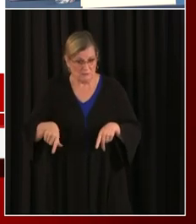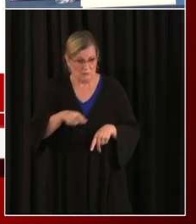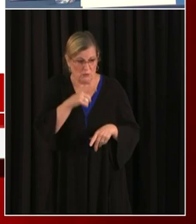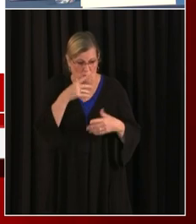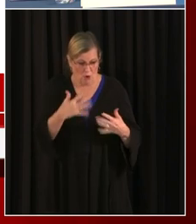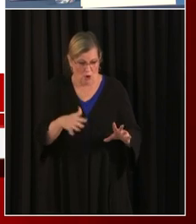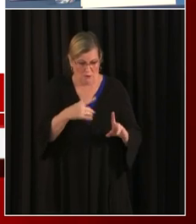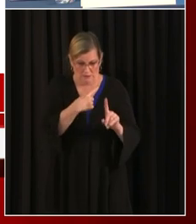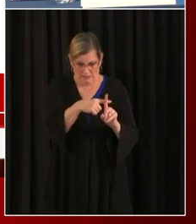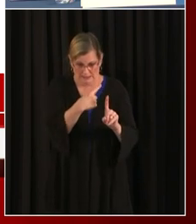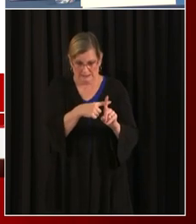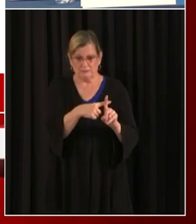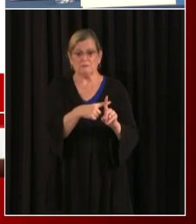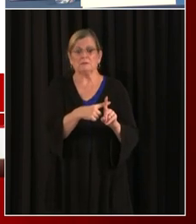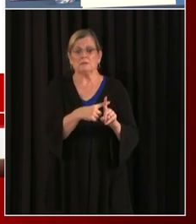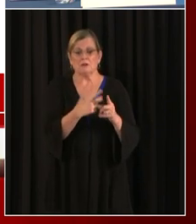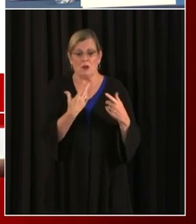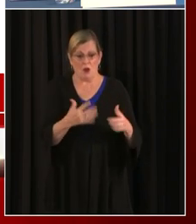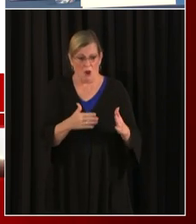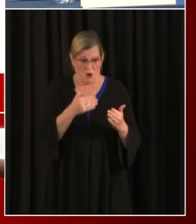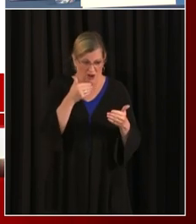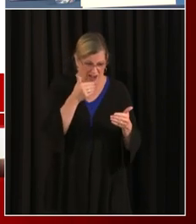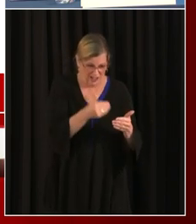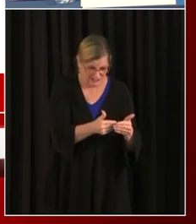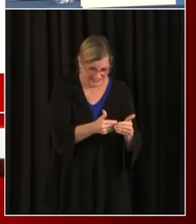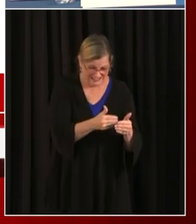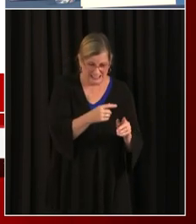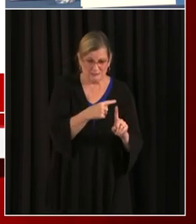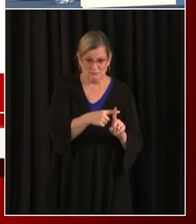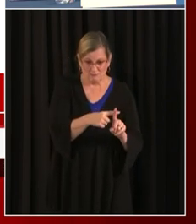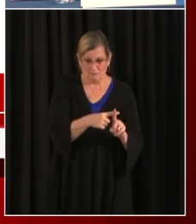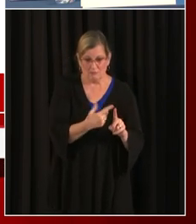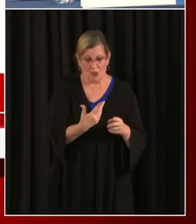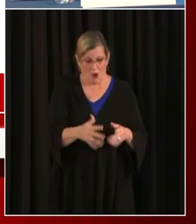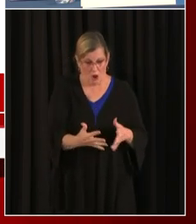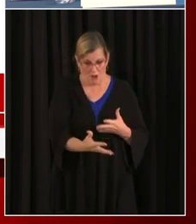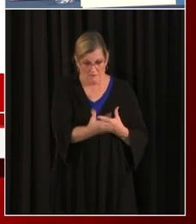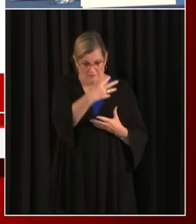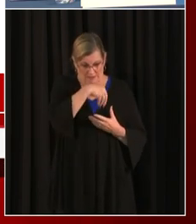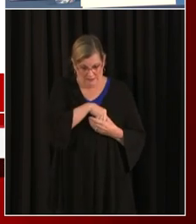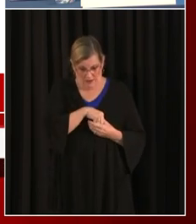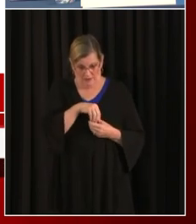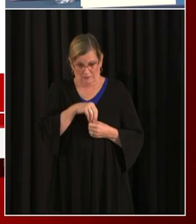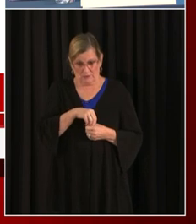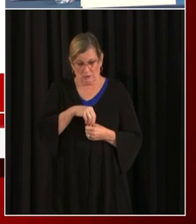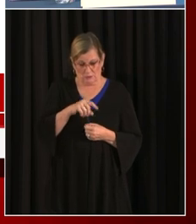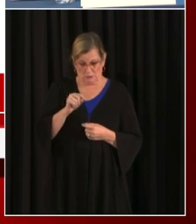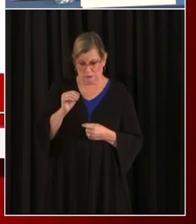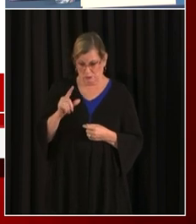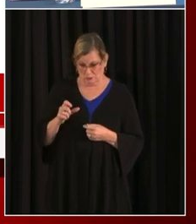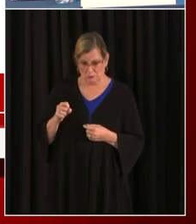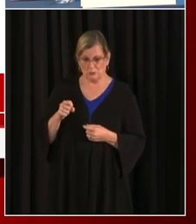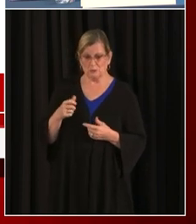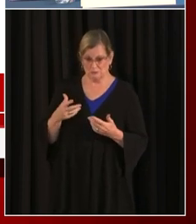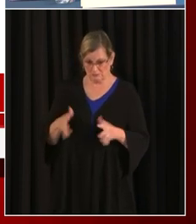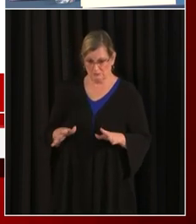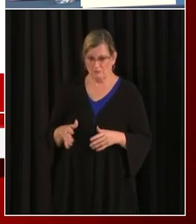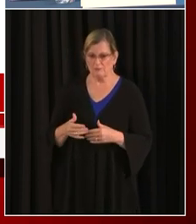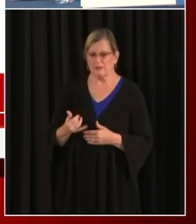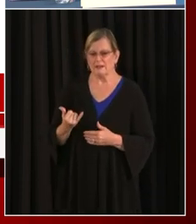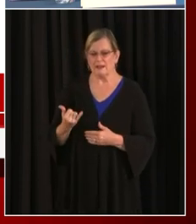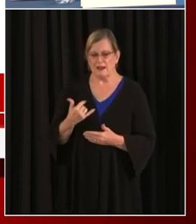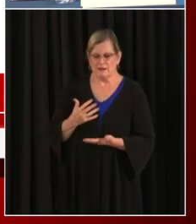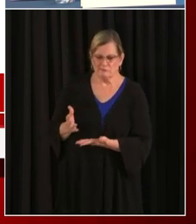It increases the amount of touch points that they have, allows us to collect even more information in an analytics